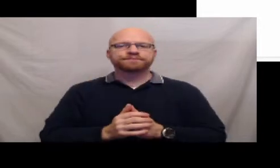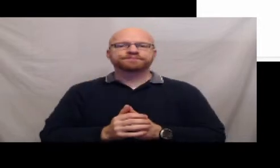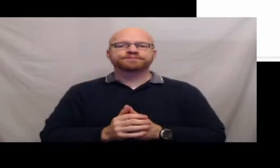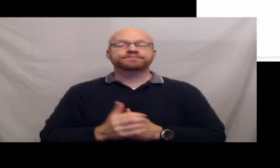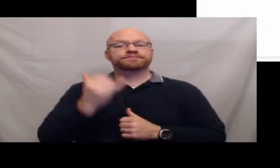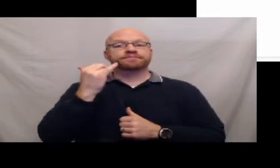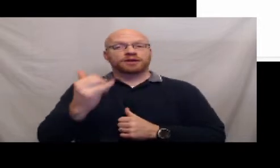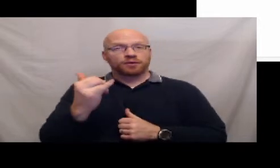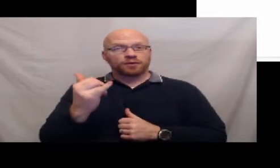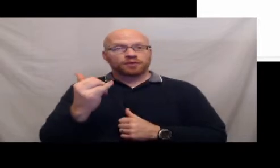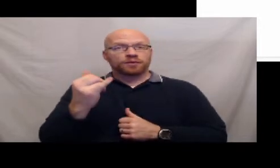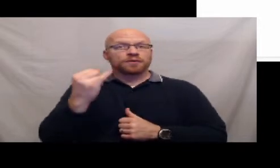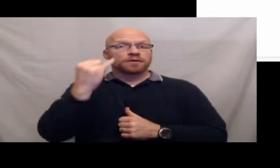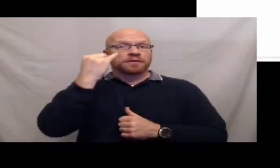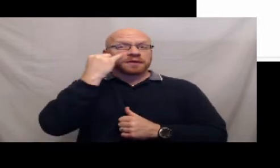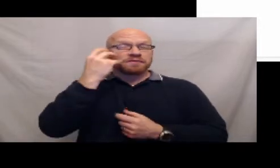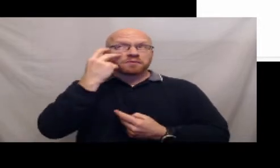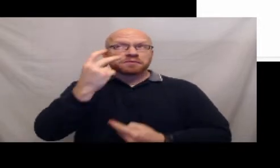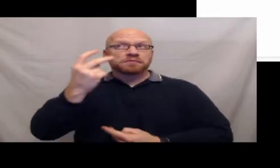example.